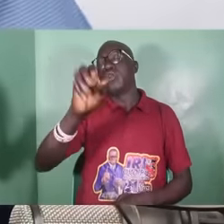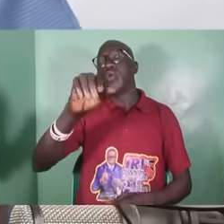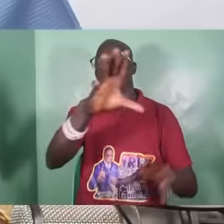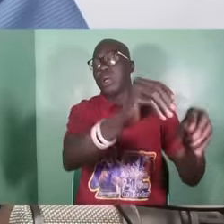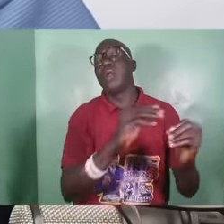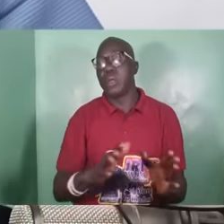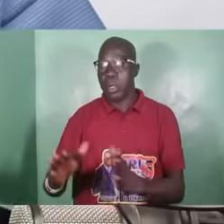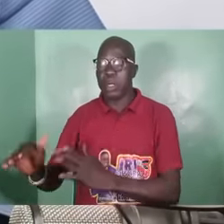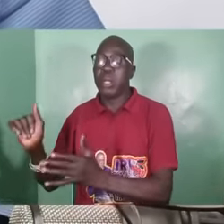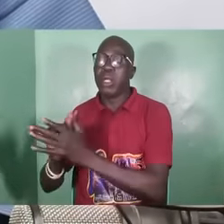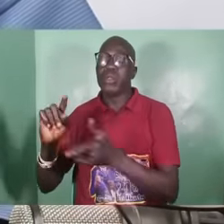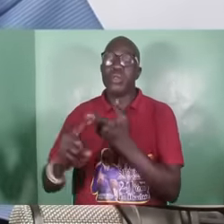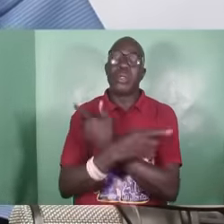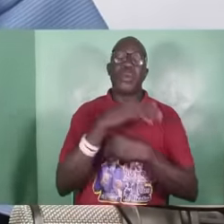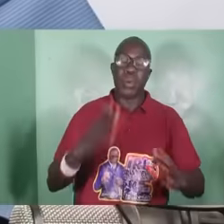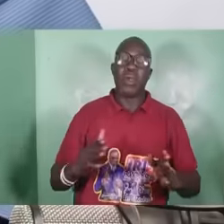Get ready to meet.